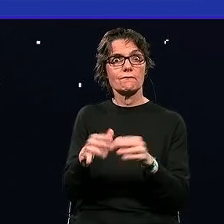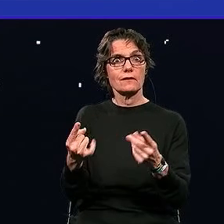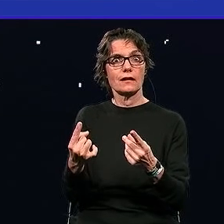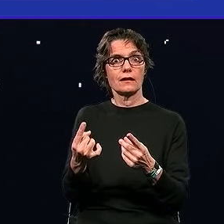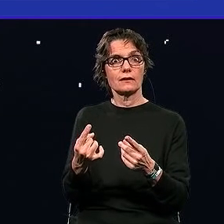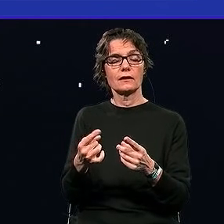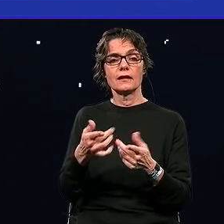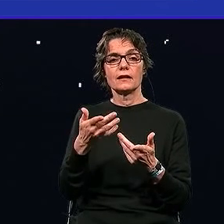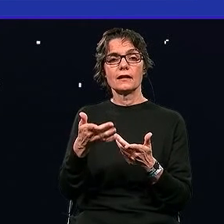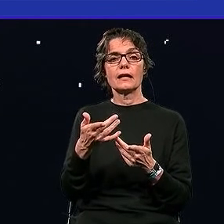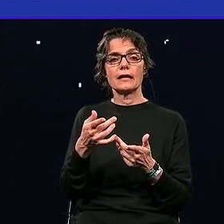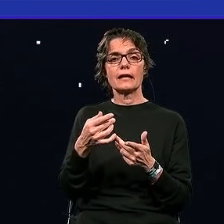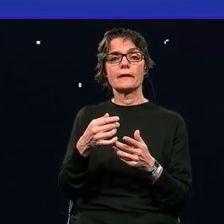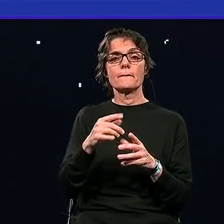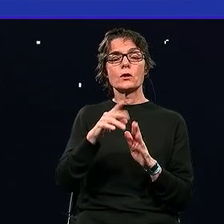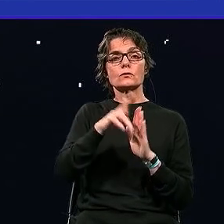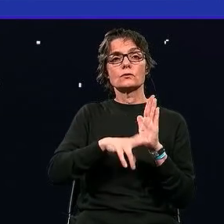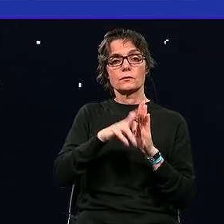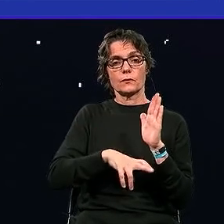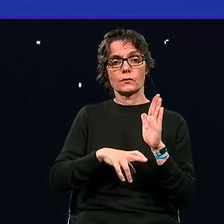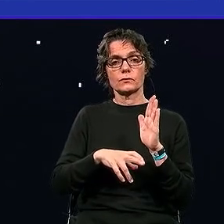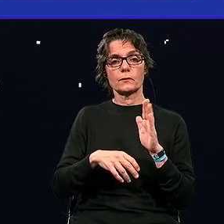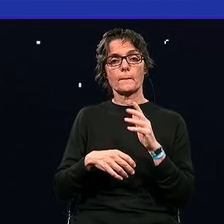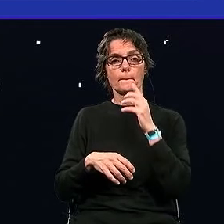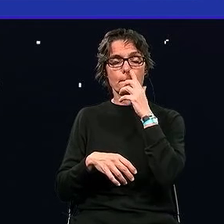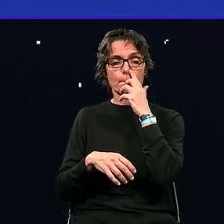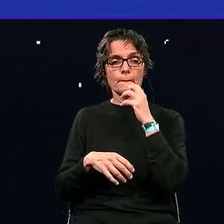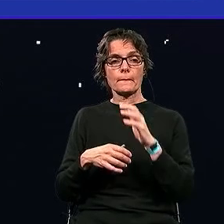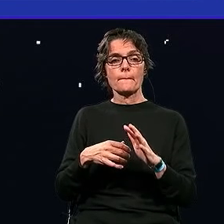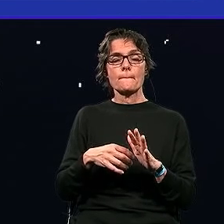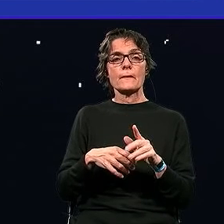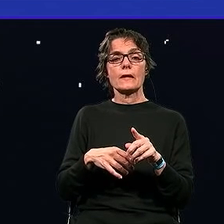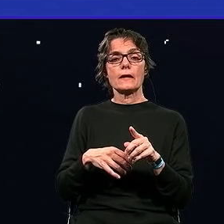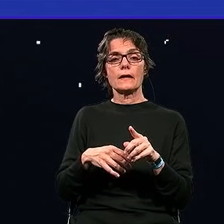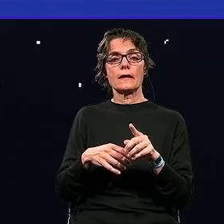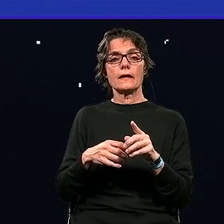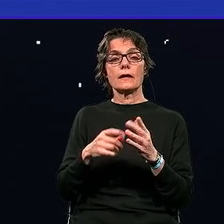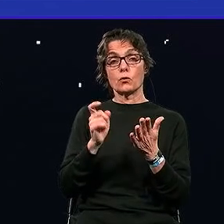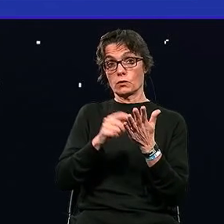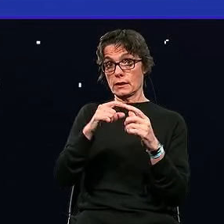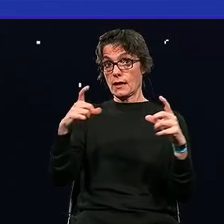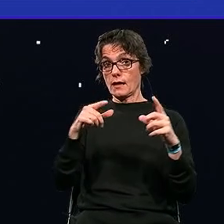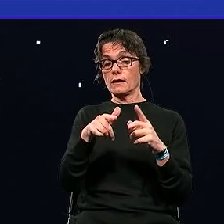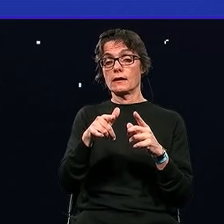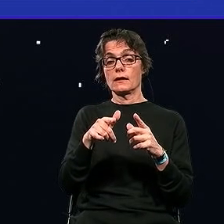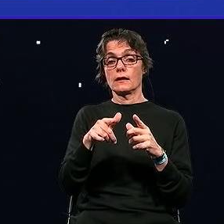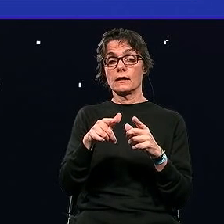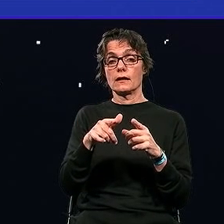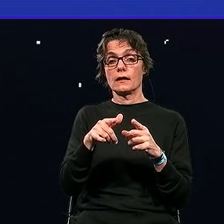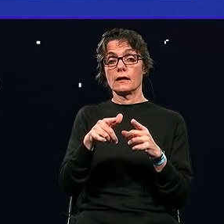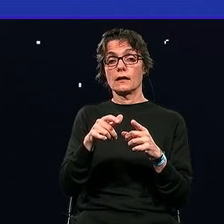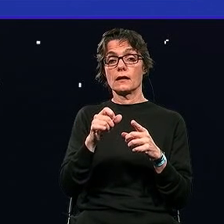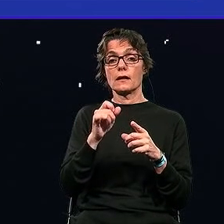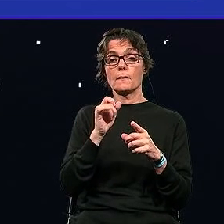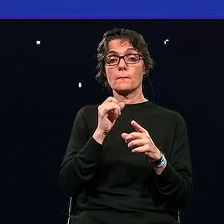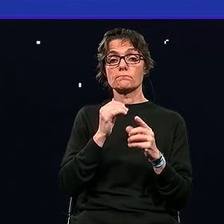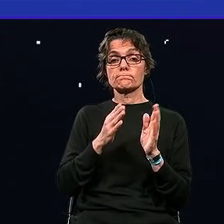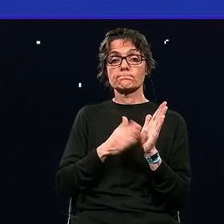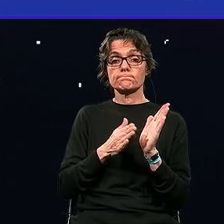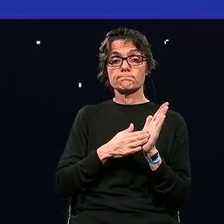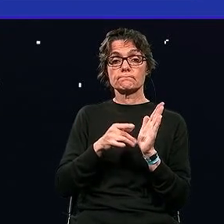for 55 report, the link is on the slides there, gives you 55